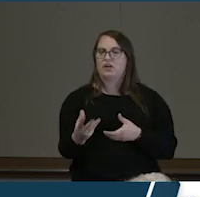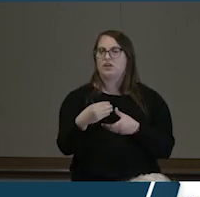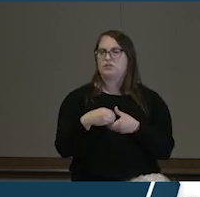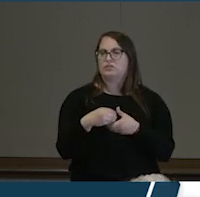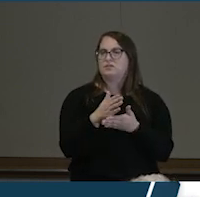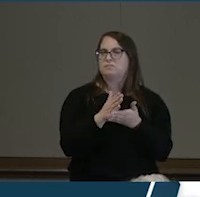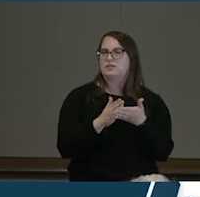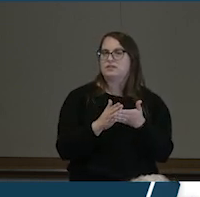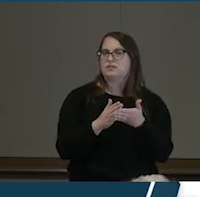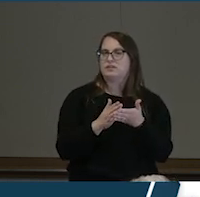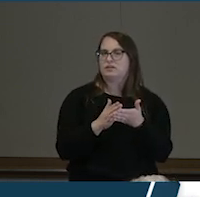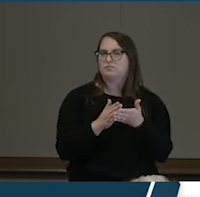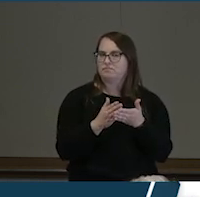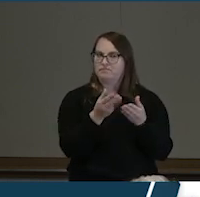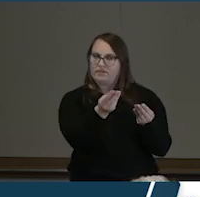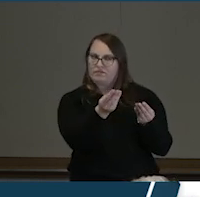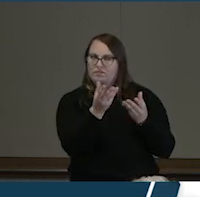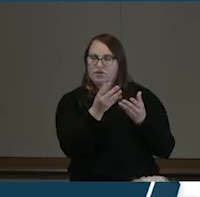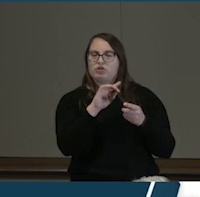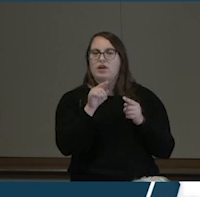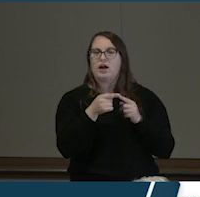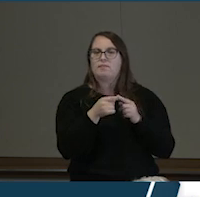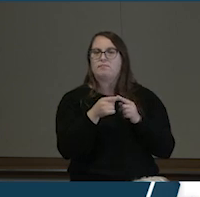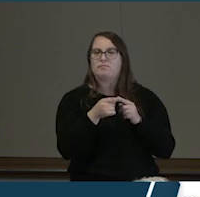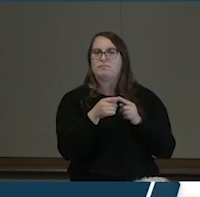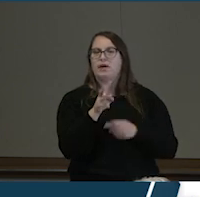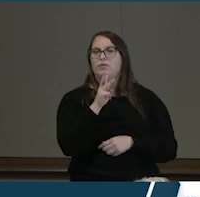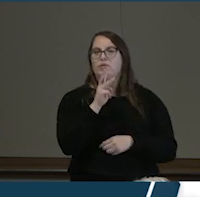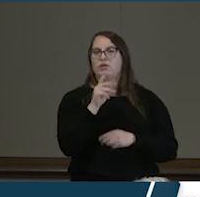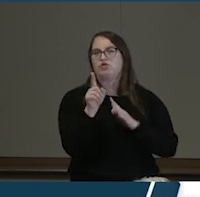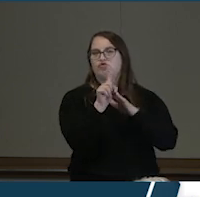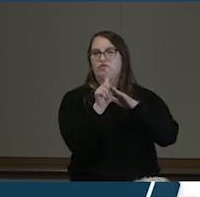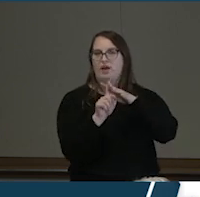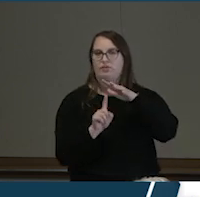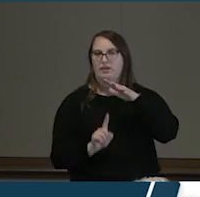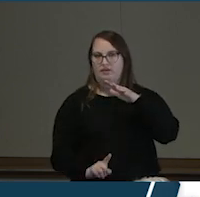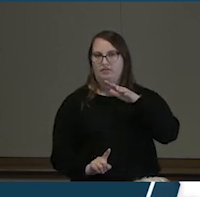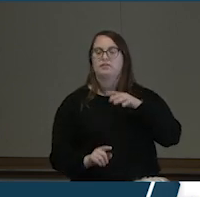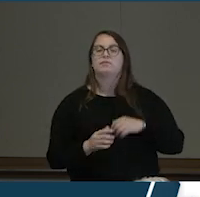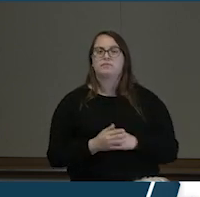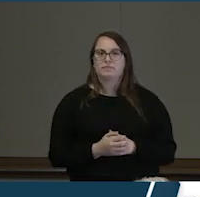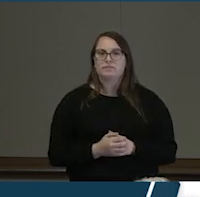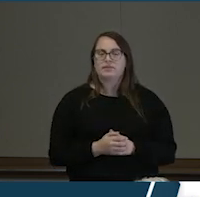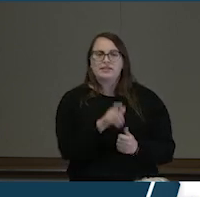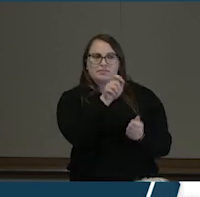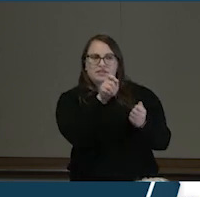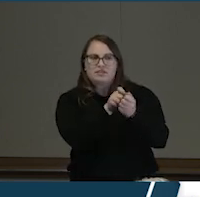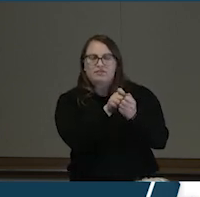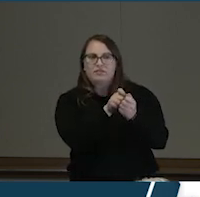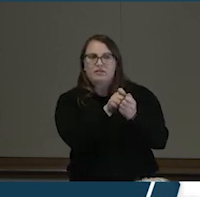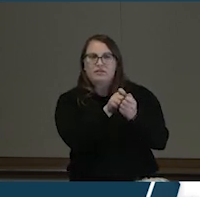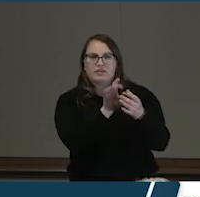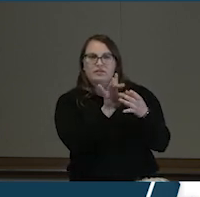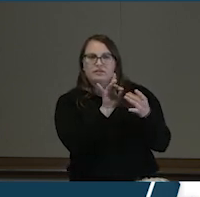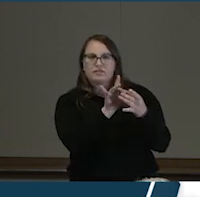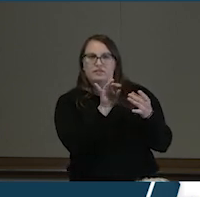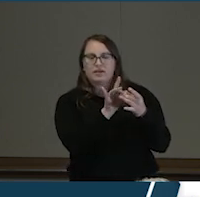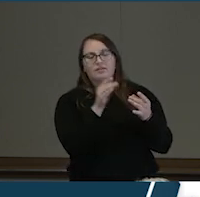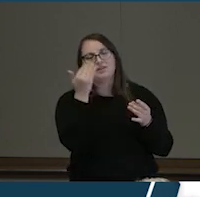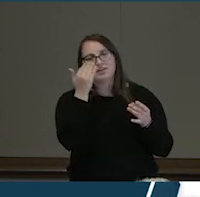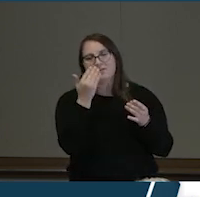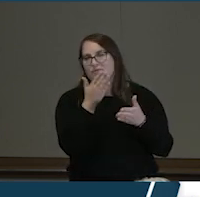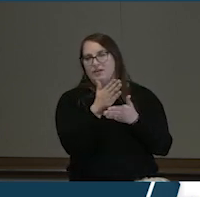information about drowning in it. And it specifically said, and you know, some of these bills are really